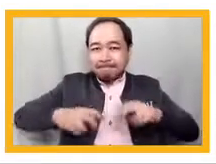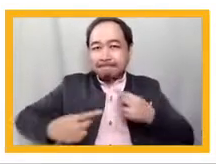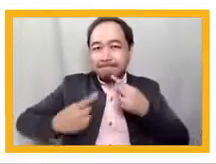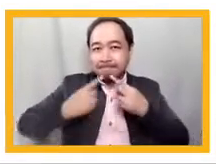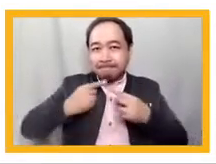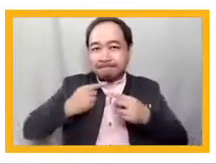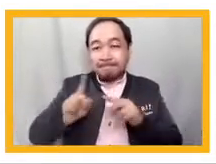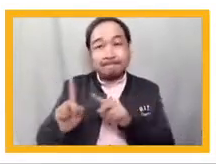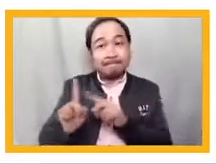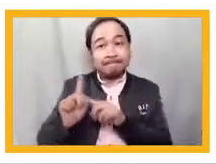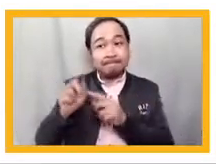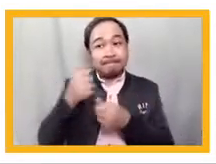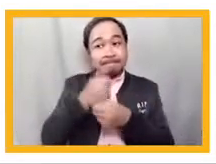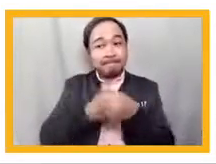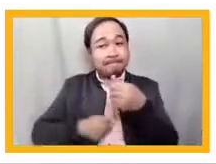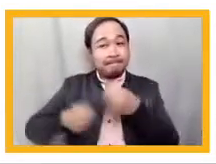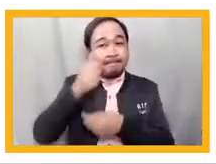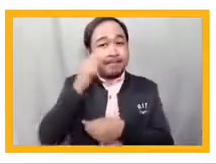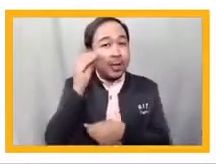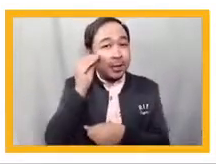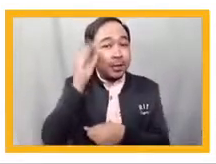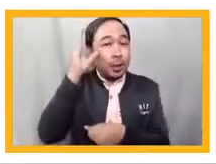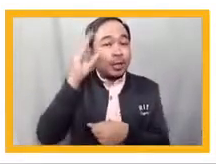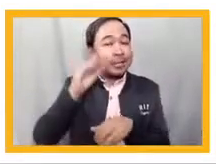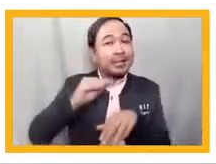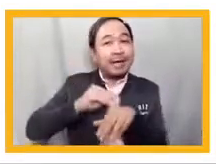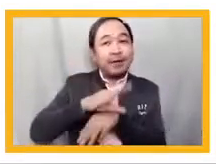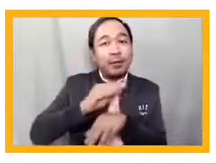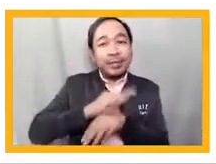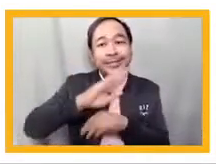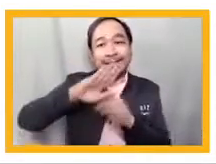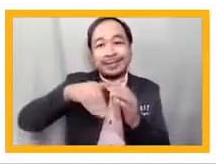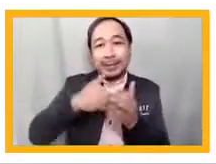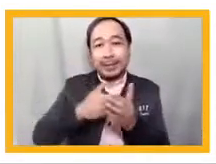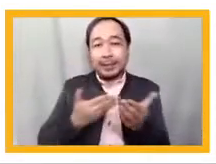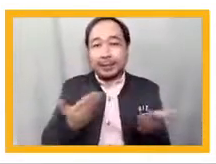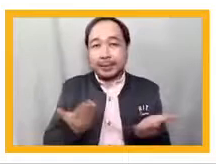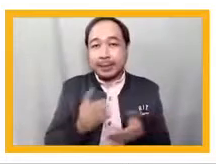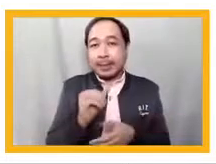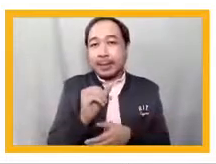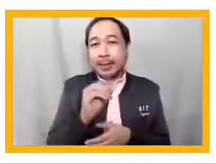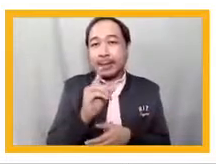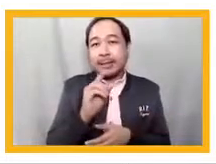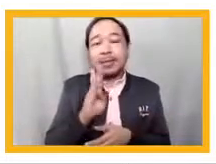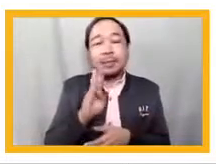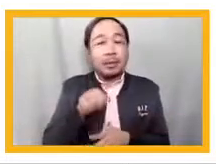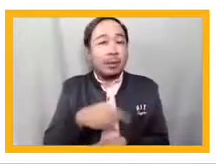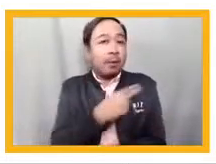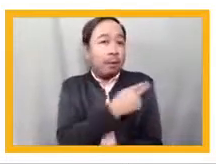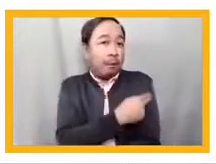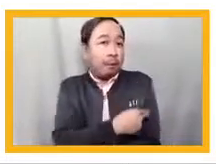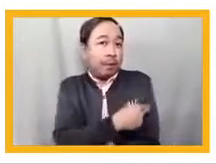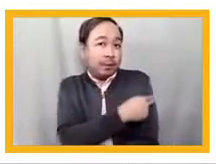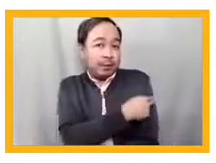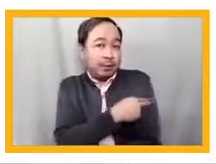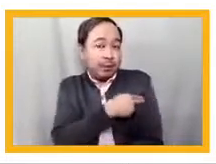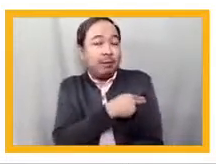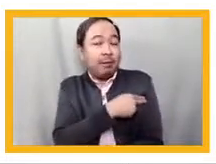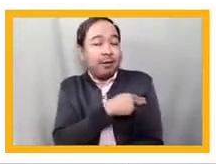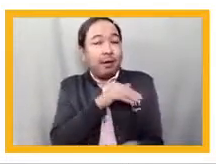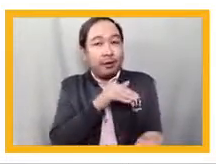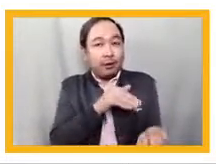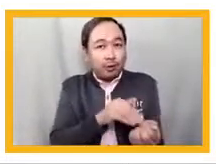the Knowledge Advisory Service Center here at the ADB, a medical doctor and public health expert by training. She's